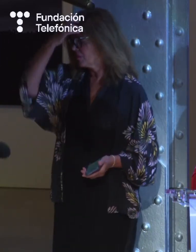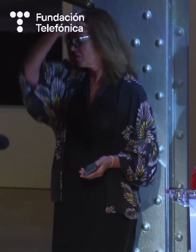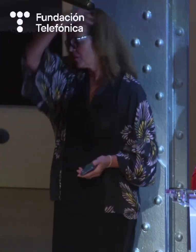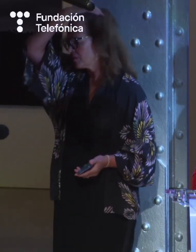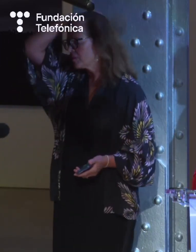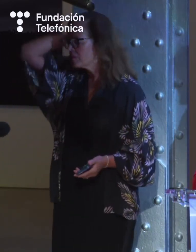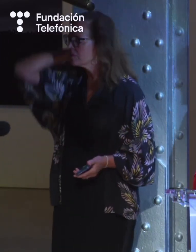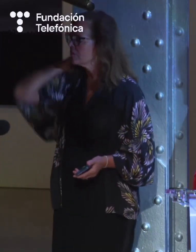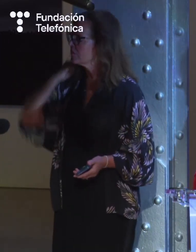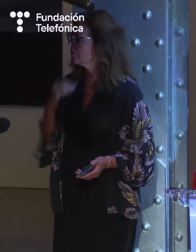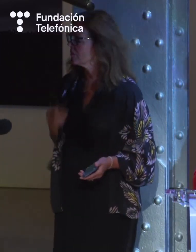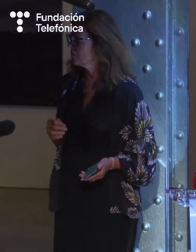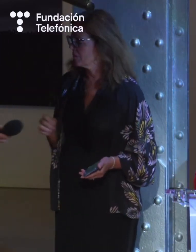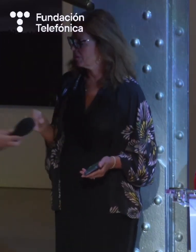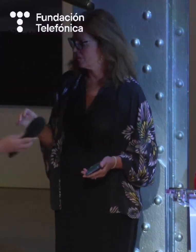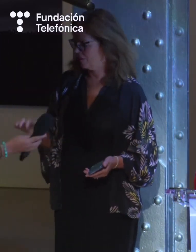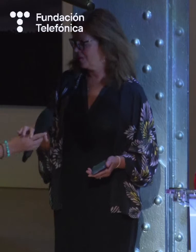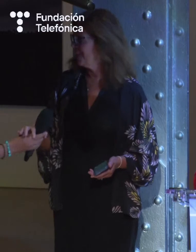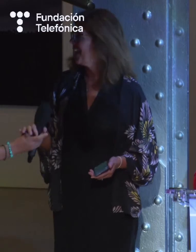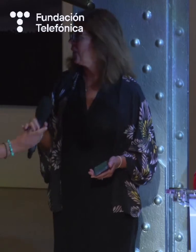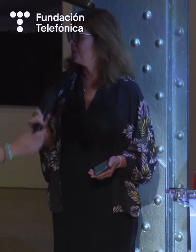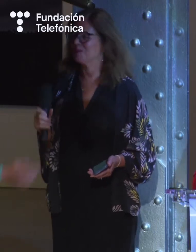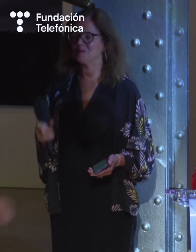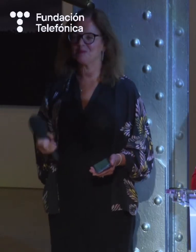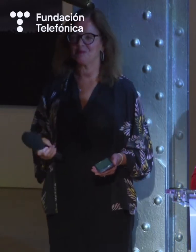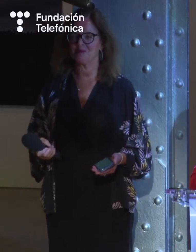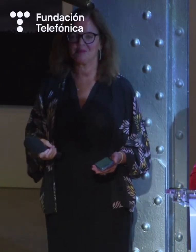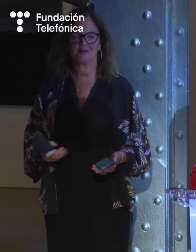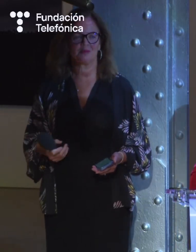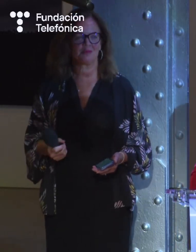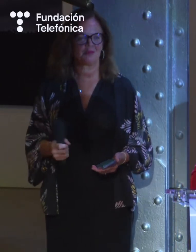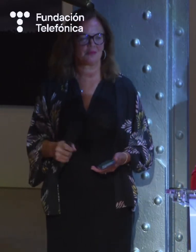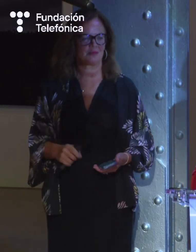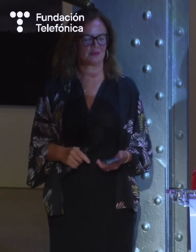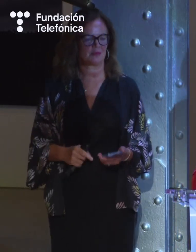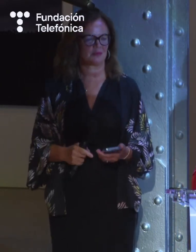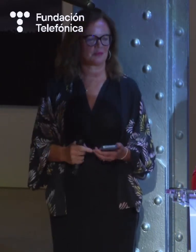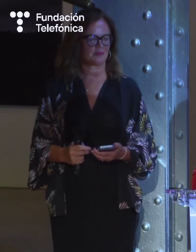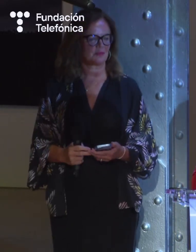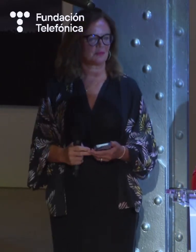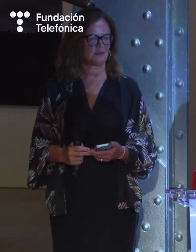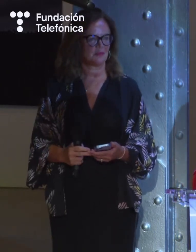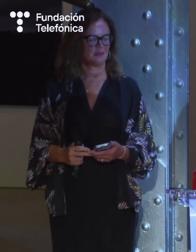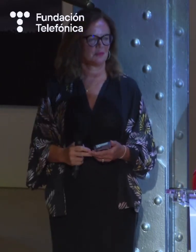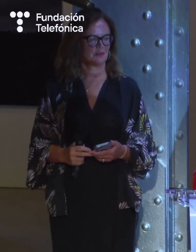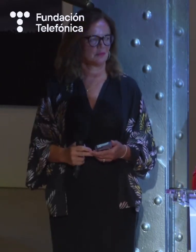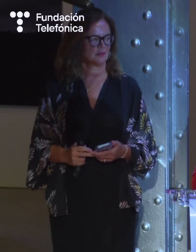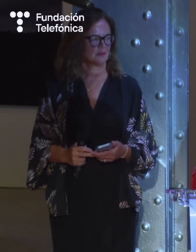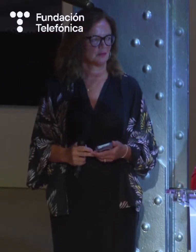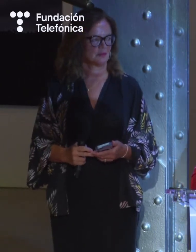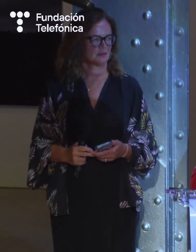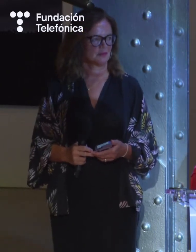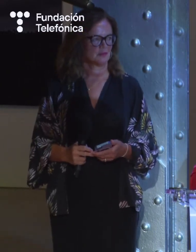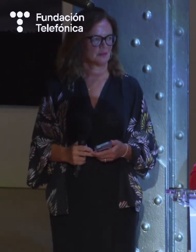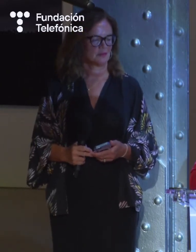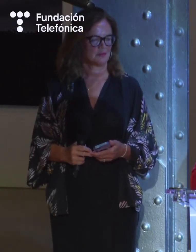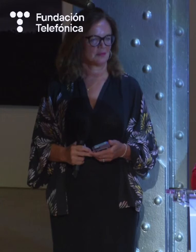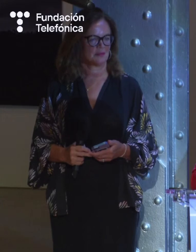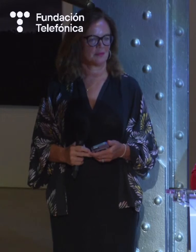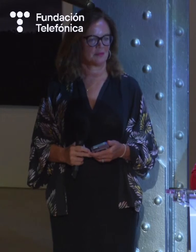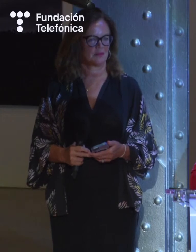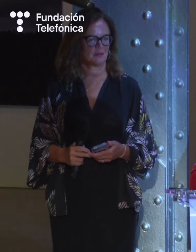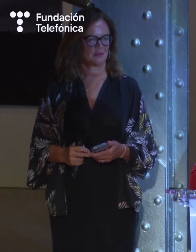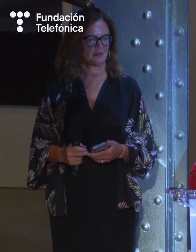century. The adventures of the famous Commissaire Maigret are one of